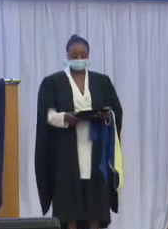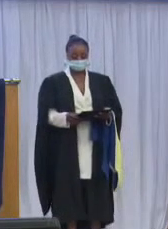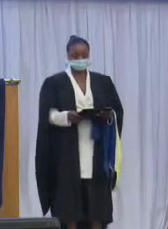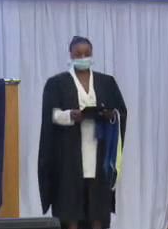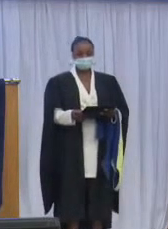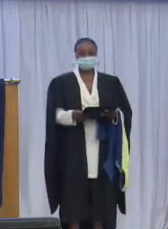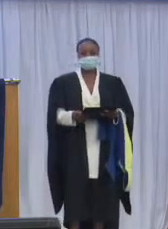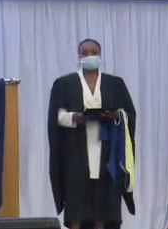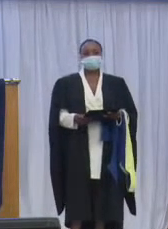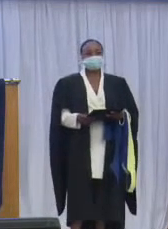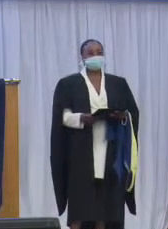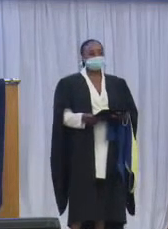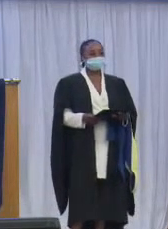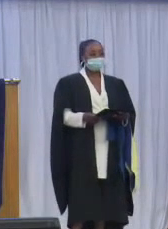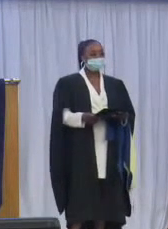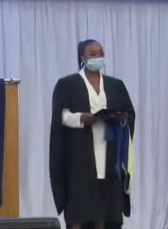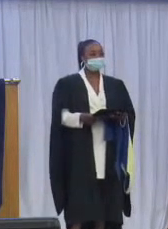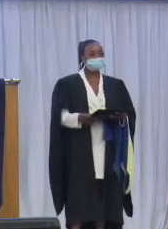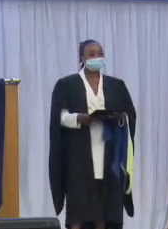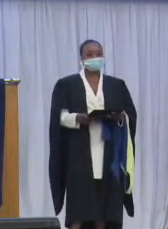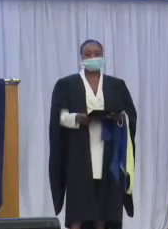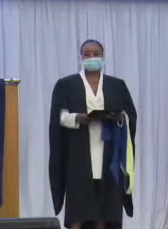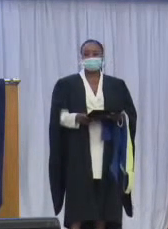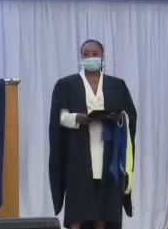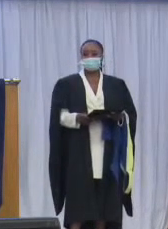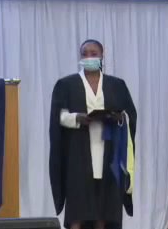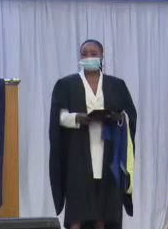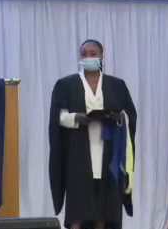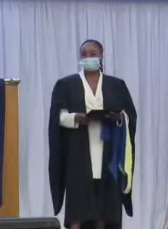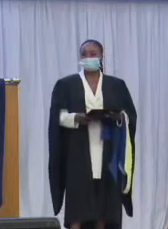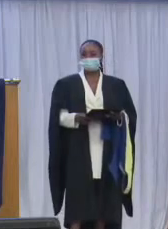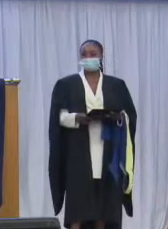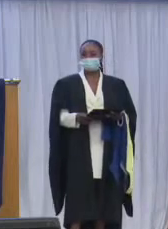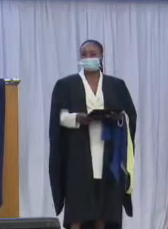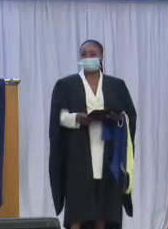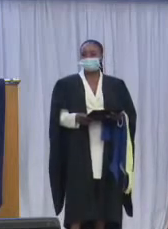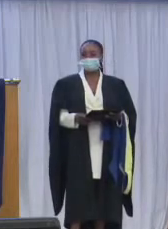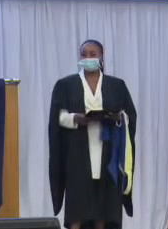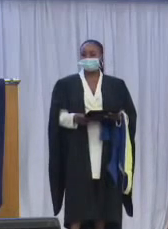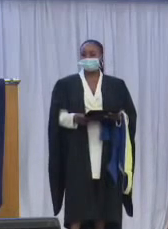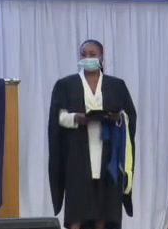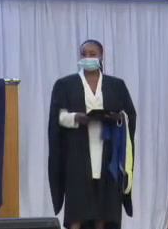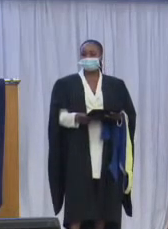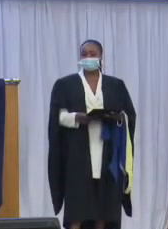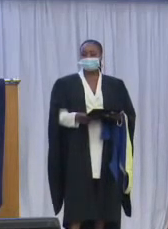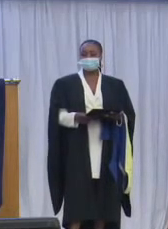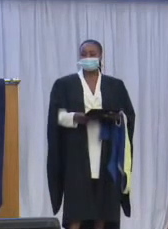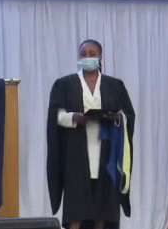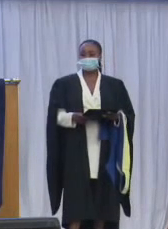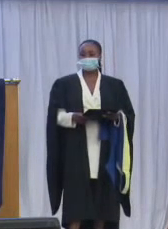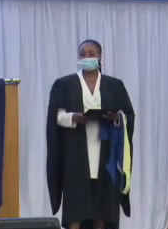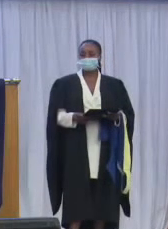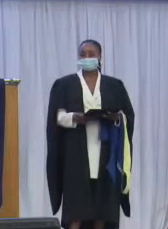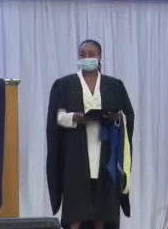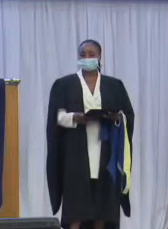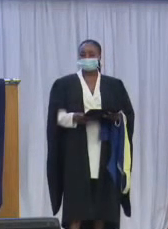Mr. Acting Vice Chancellor, candidates for the degree of Bachelor of Administration,